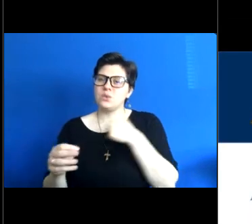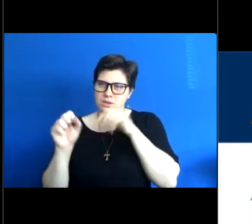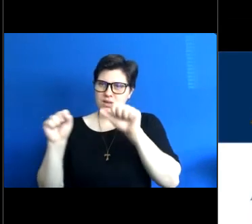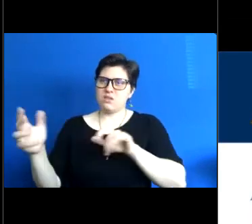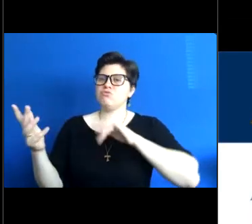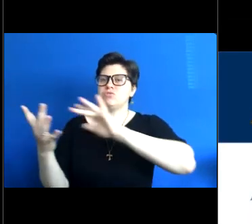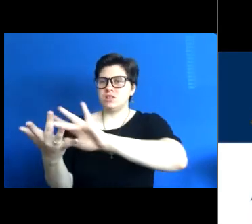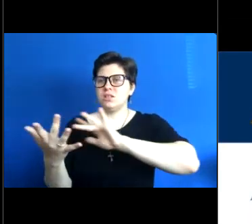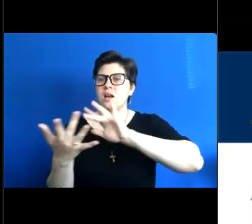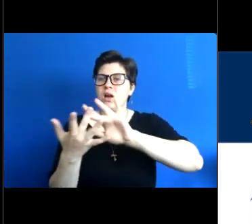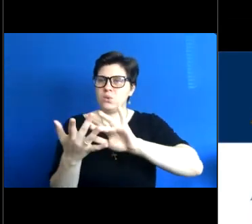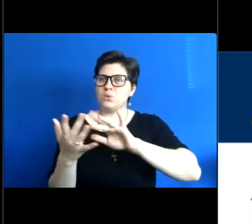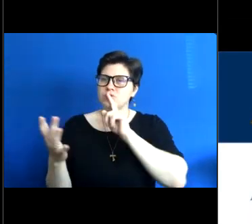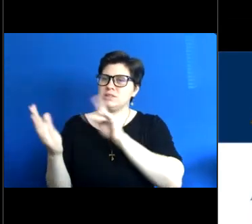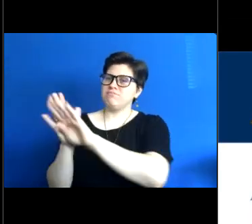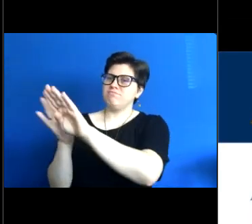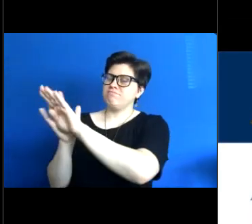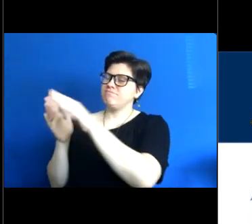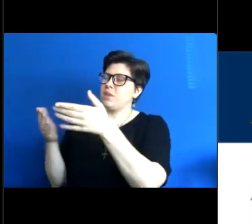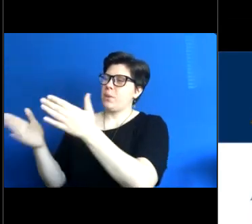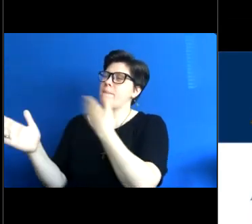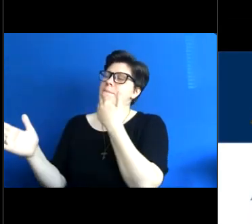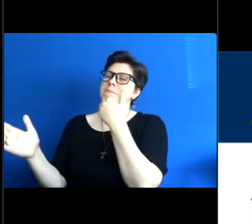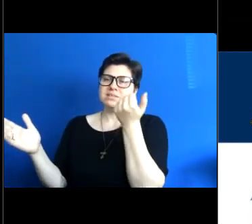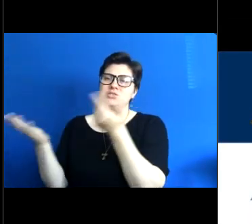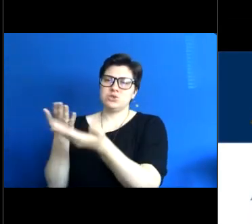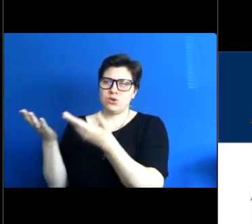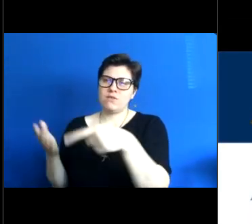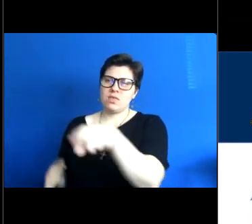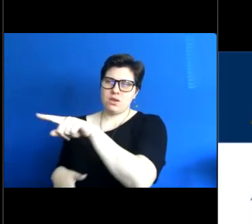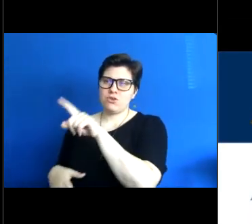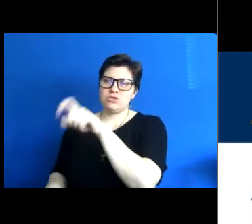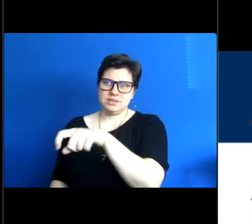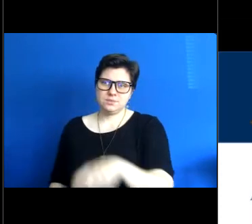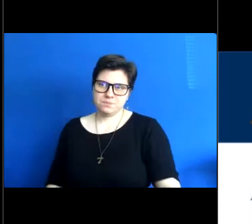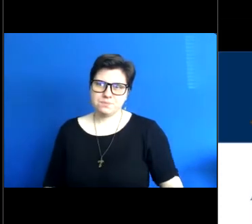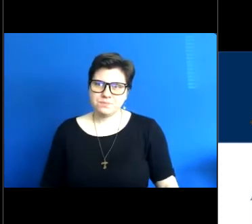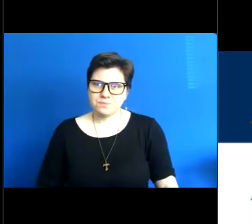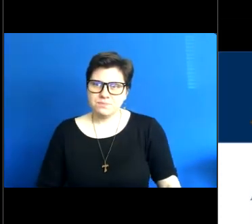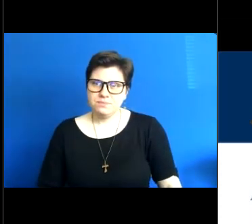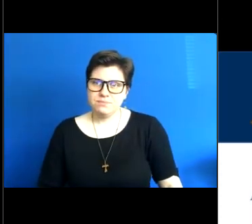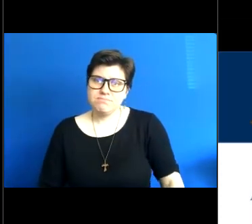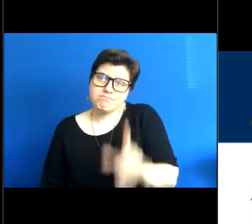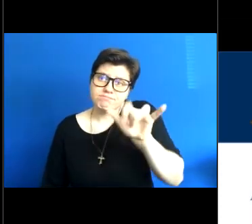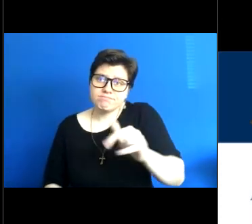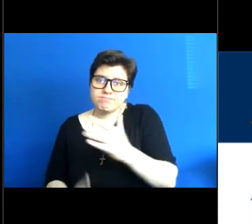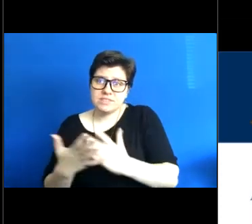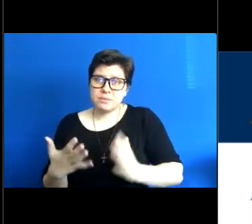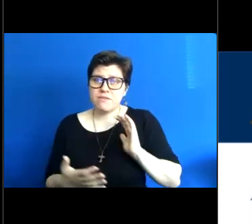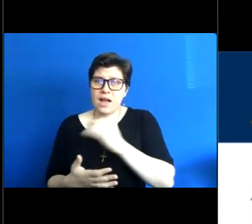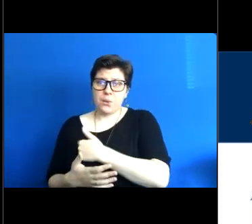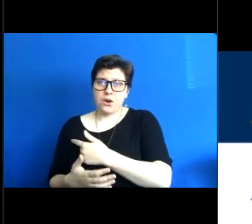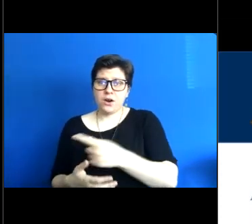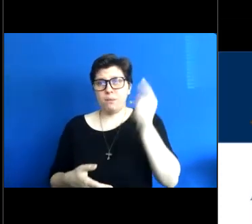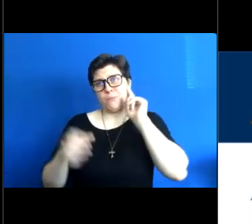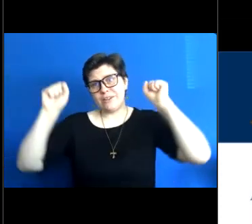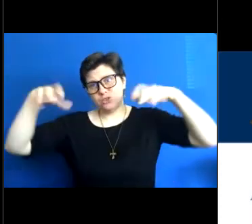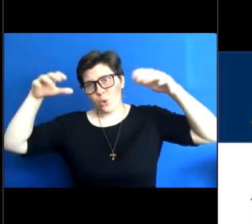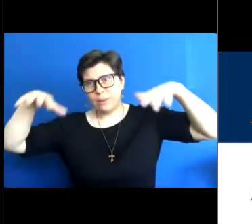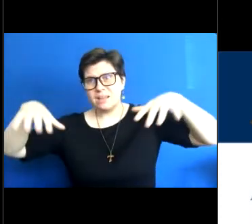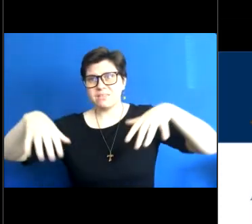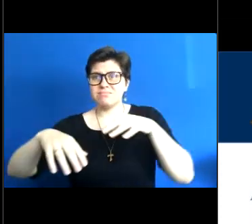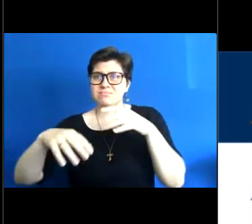and really form in a way that is best serving the needs of our child. And so those are just some of our brainstorming ideas, some of the things that we